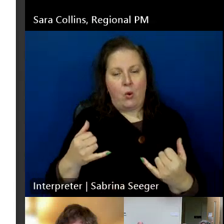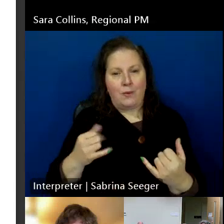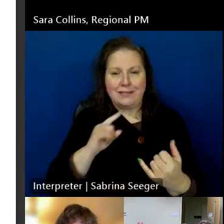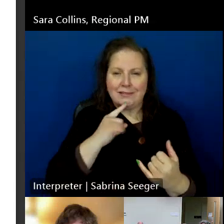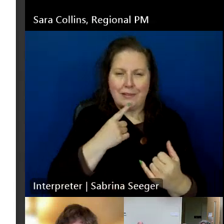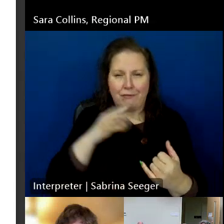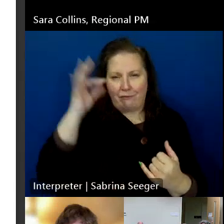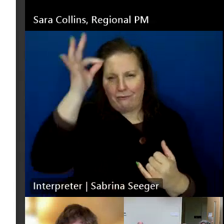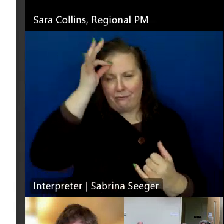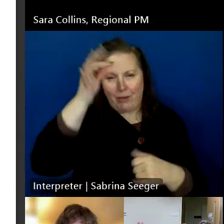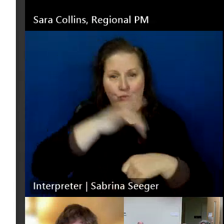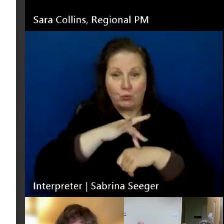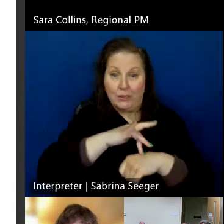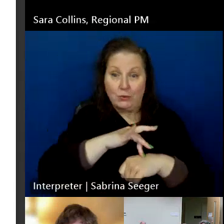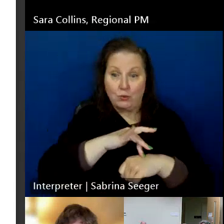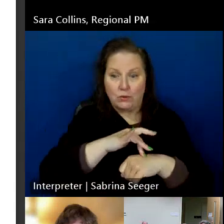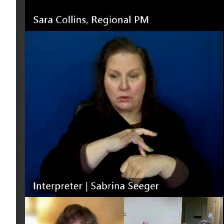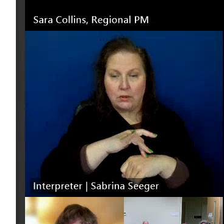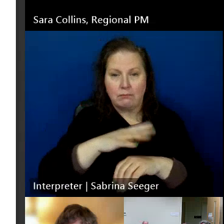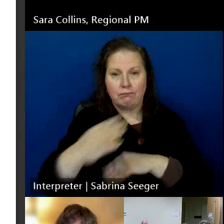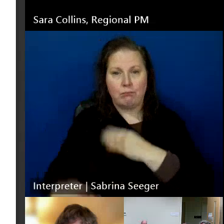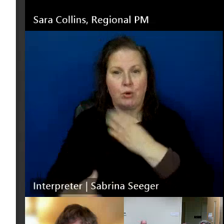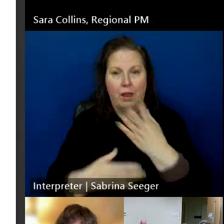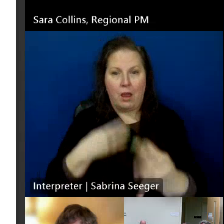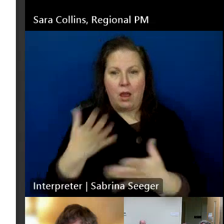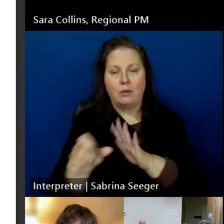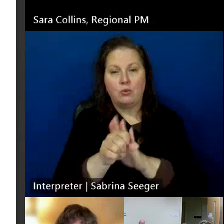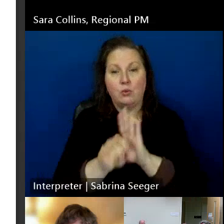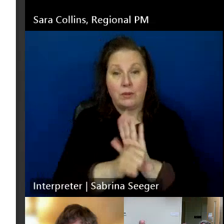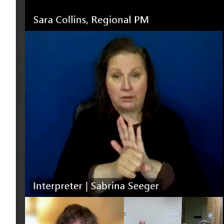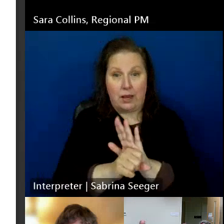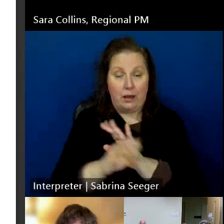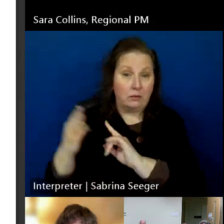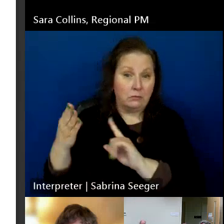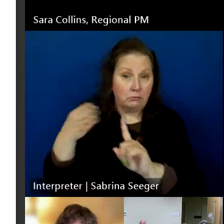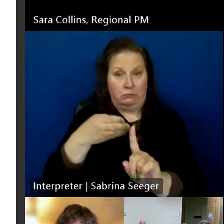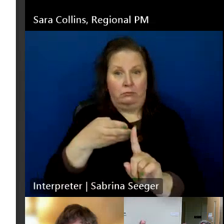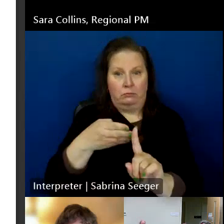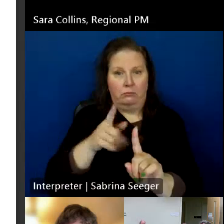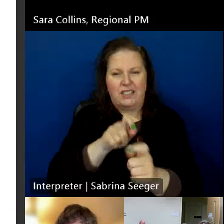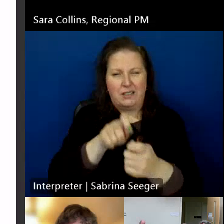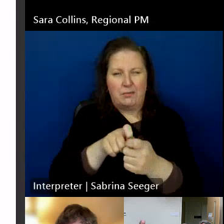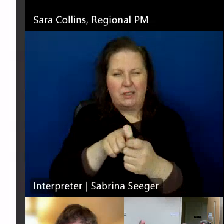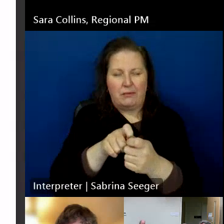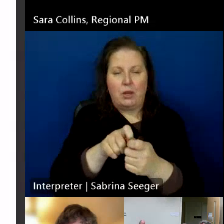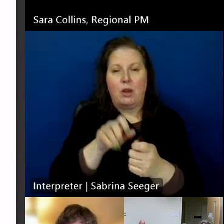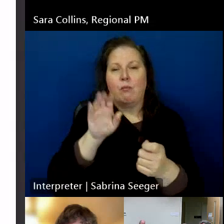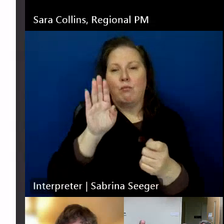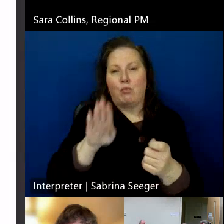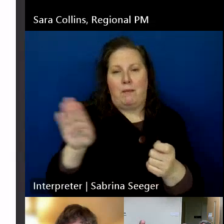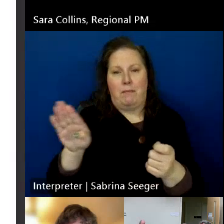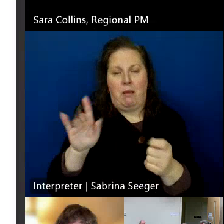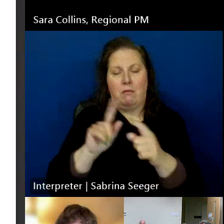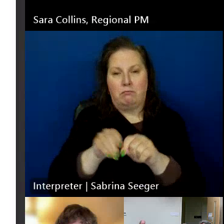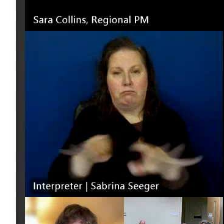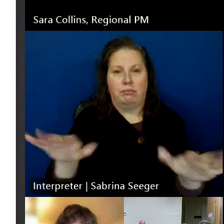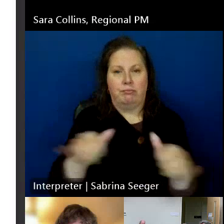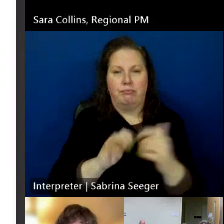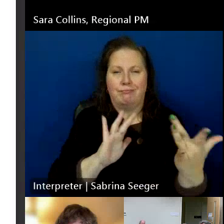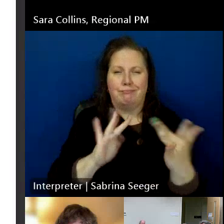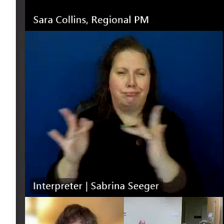federal resources being provided to the state to target certain types of broadband deployments. And so the intent of